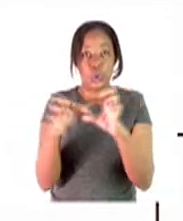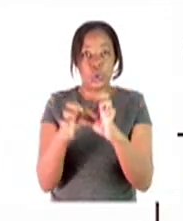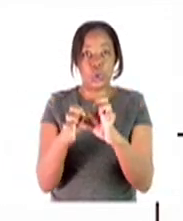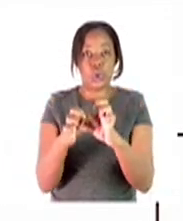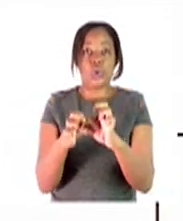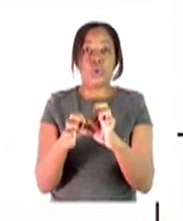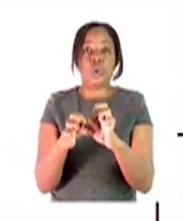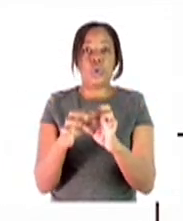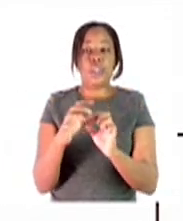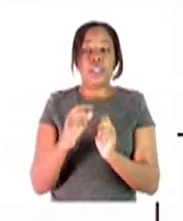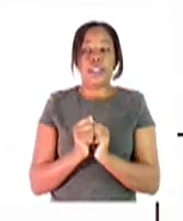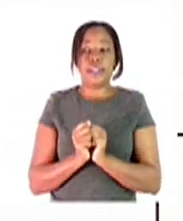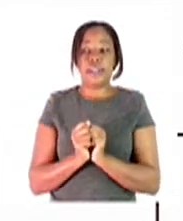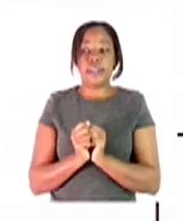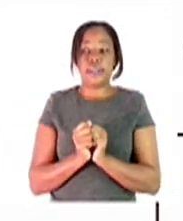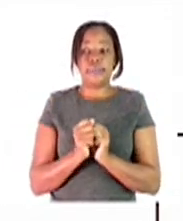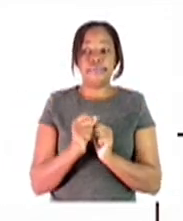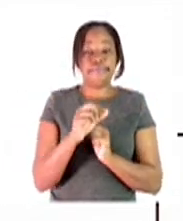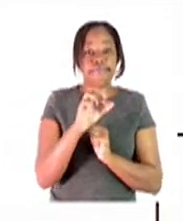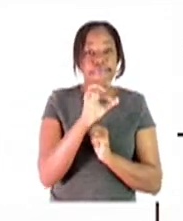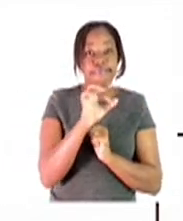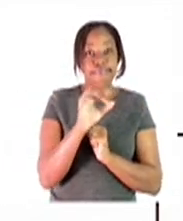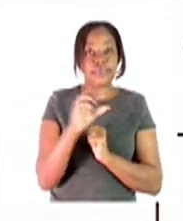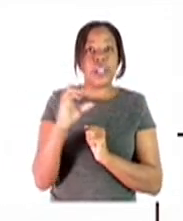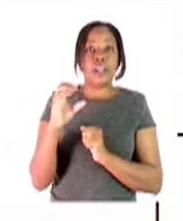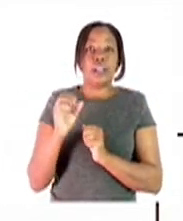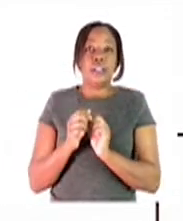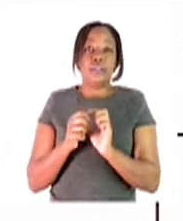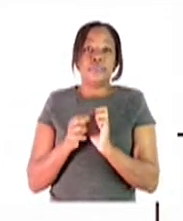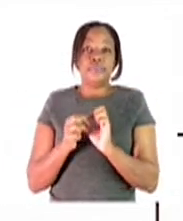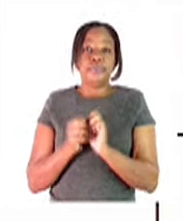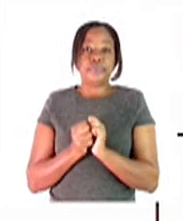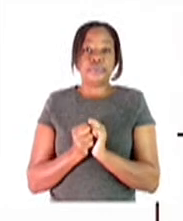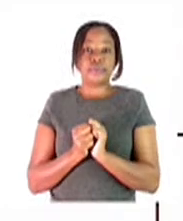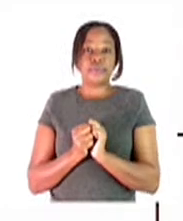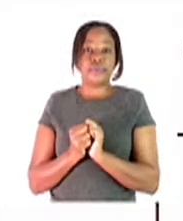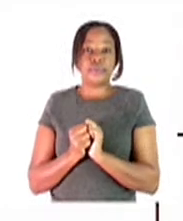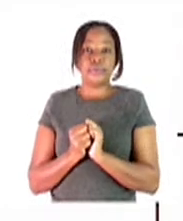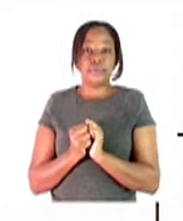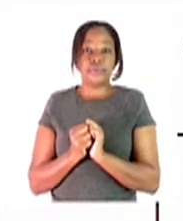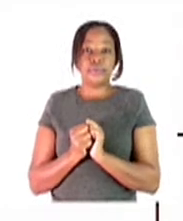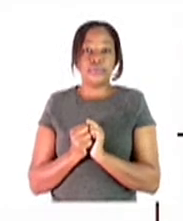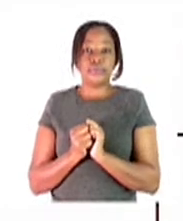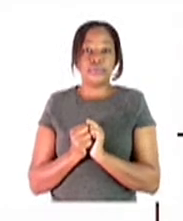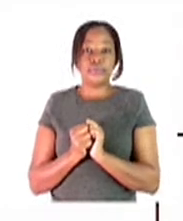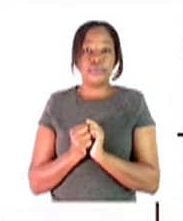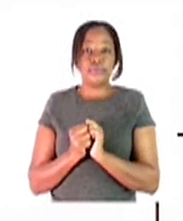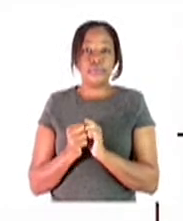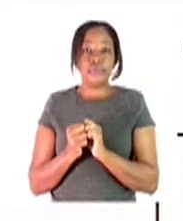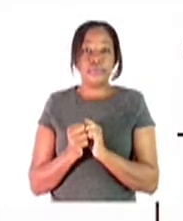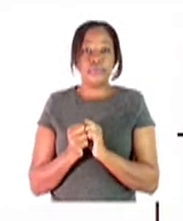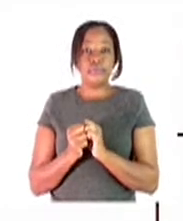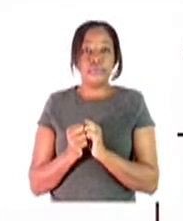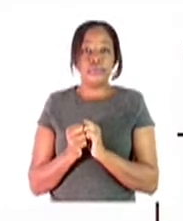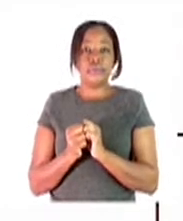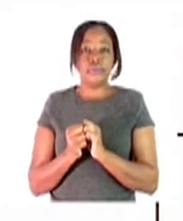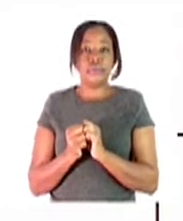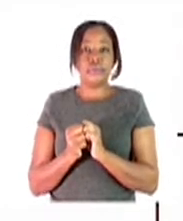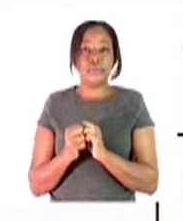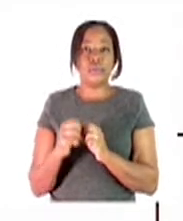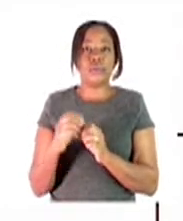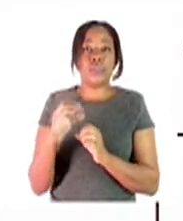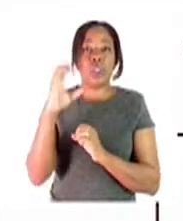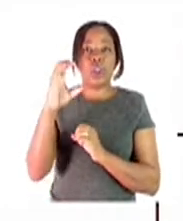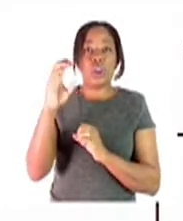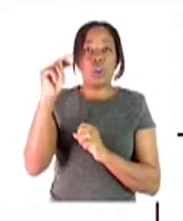Maybe I have two sentences which are separate and I want to make one sentence. I can join with one of the words which are there